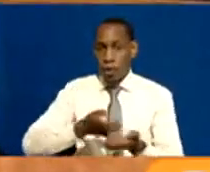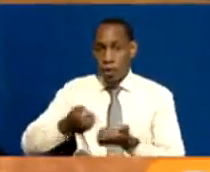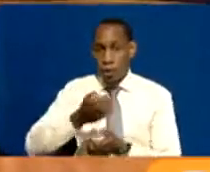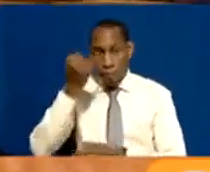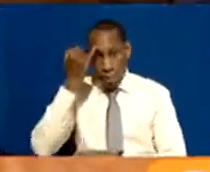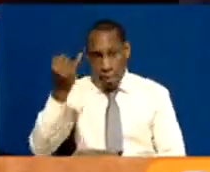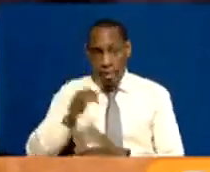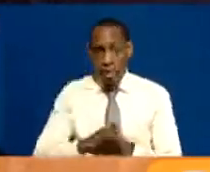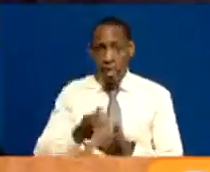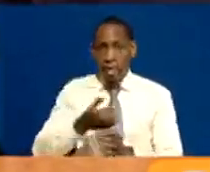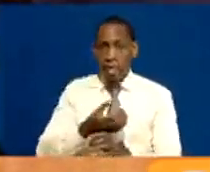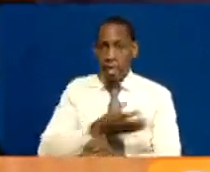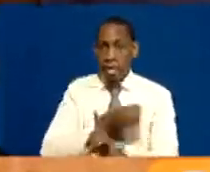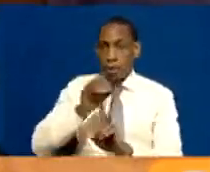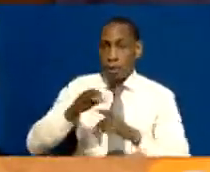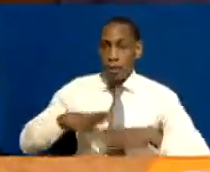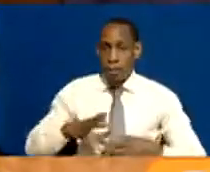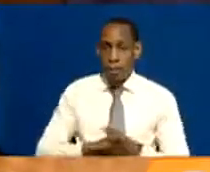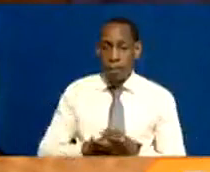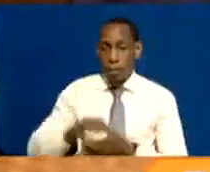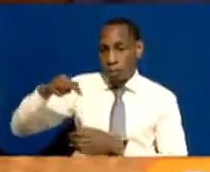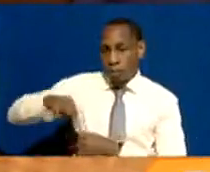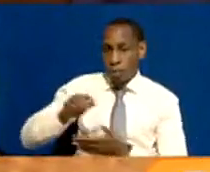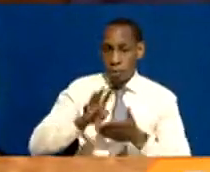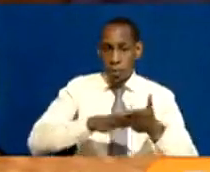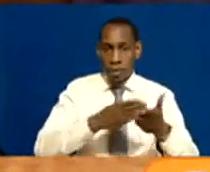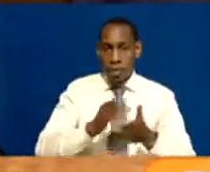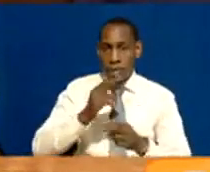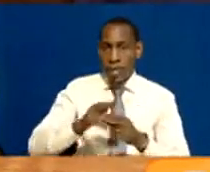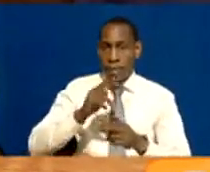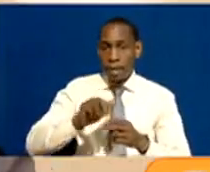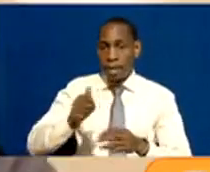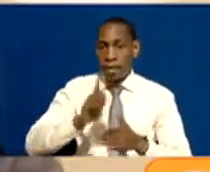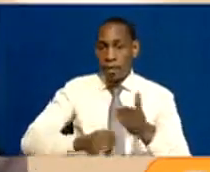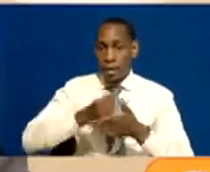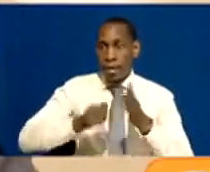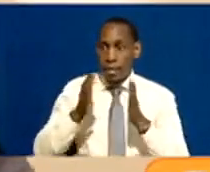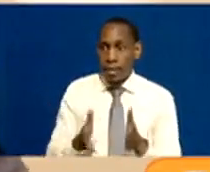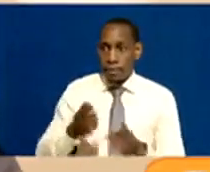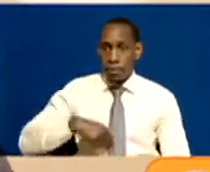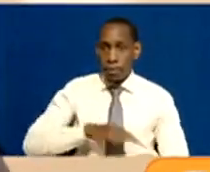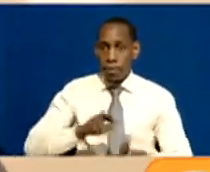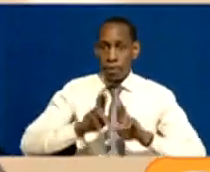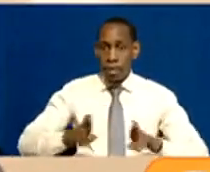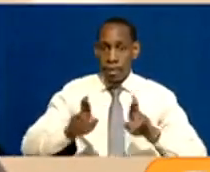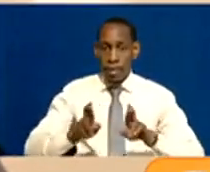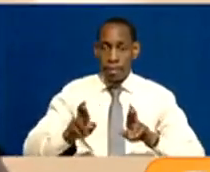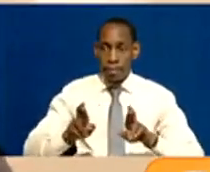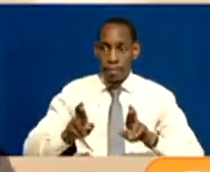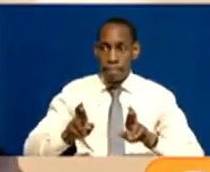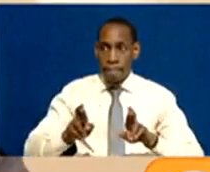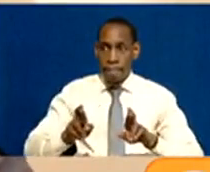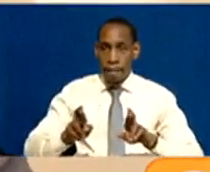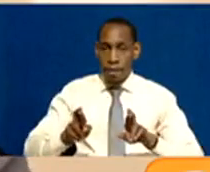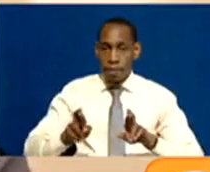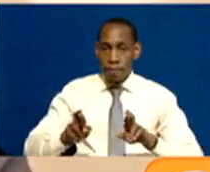model of empowering those at the bottom of the chain, better known as hustlers. We are ready to commit